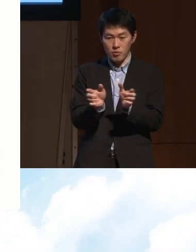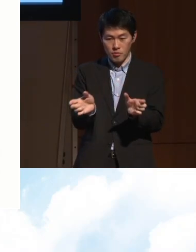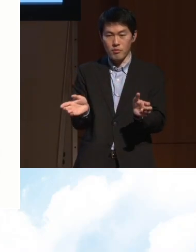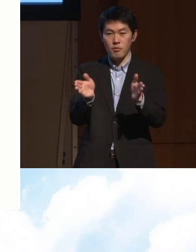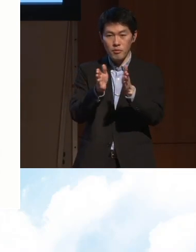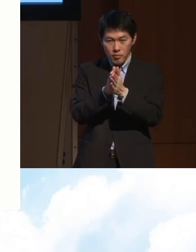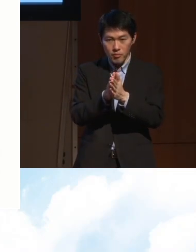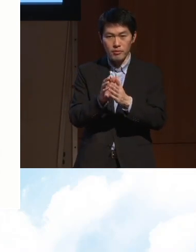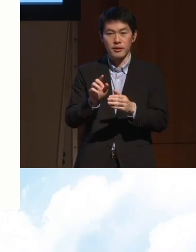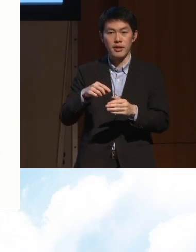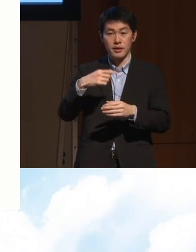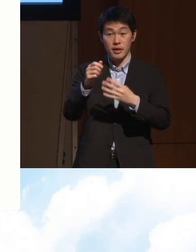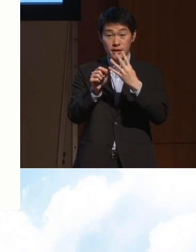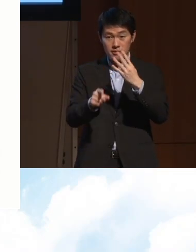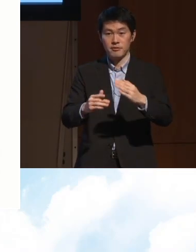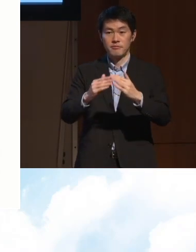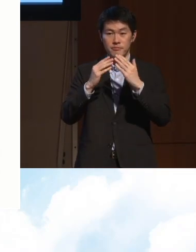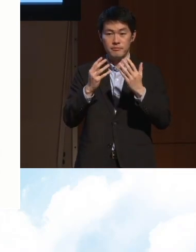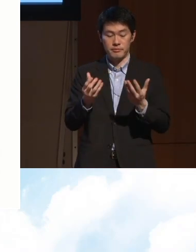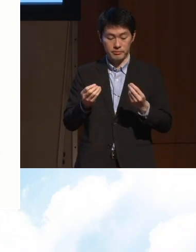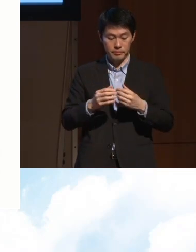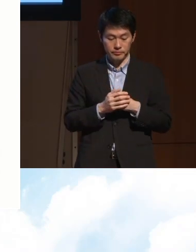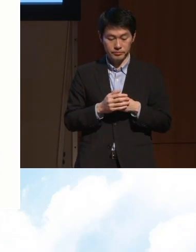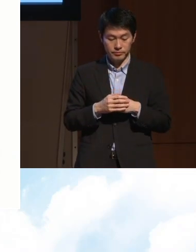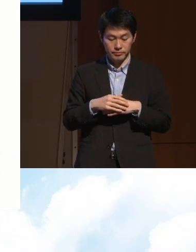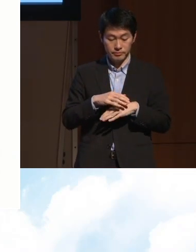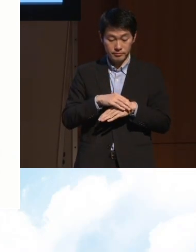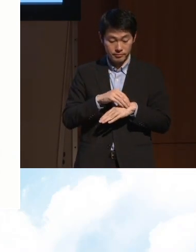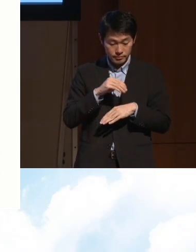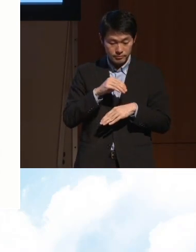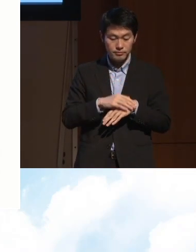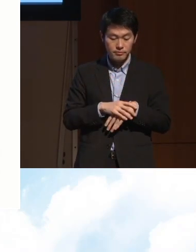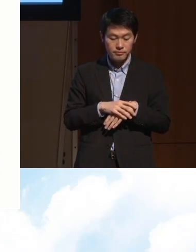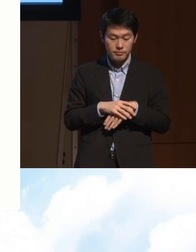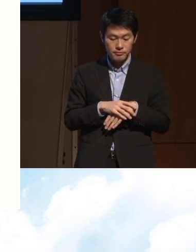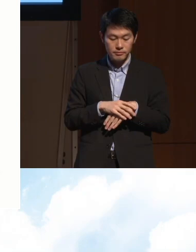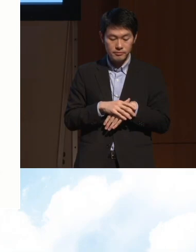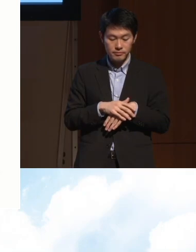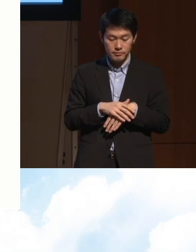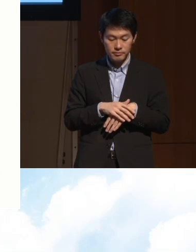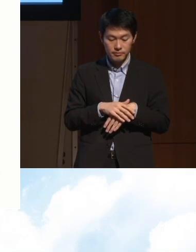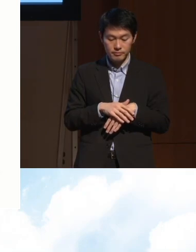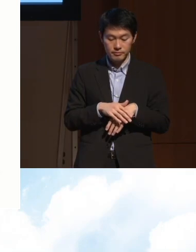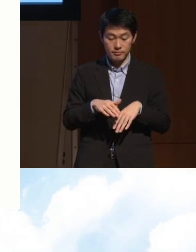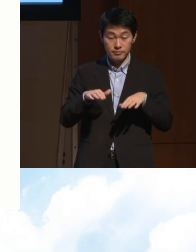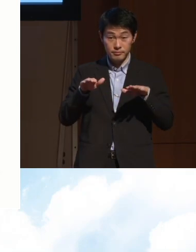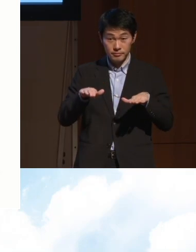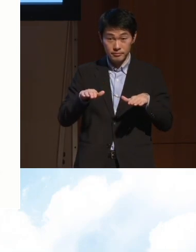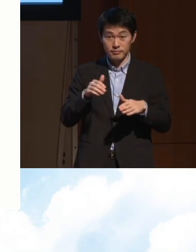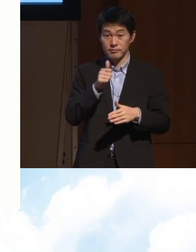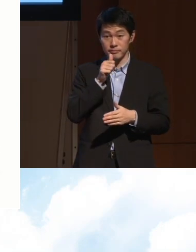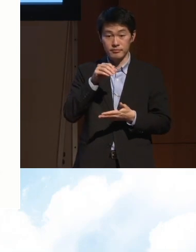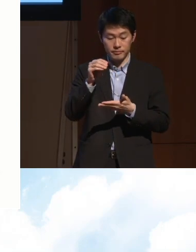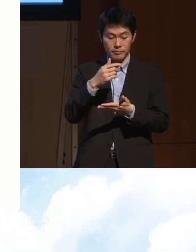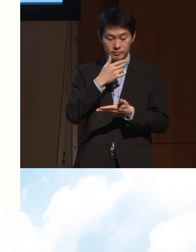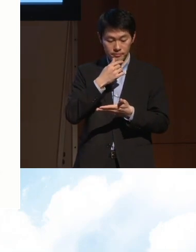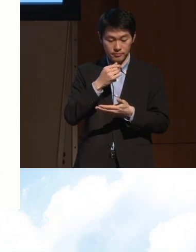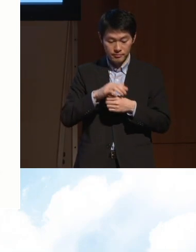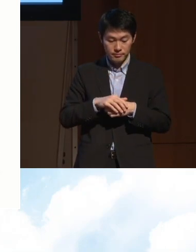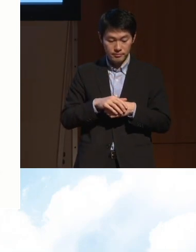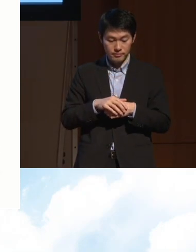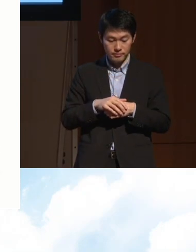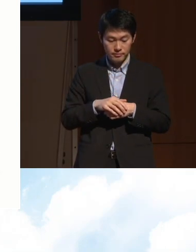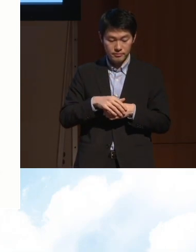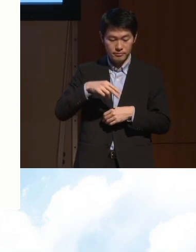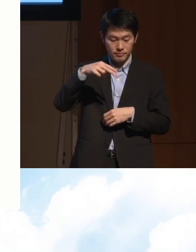And so, first, today, I'd like to introduce our NIID and also then